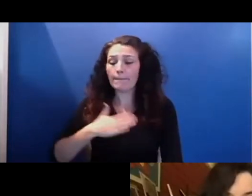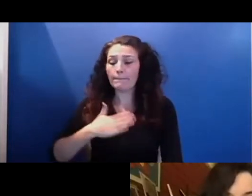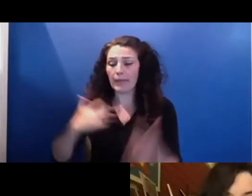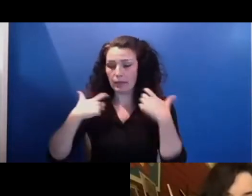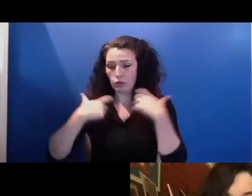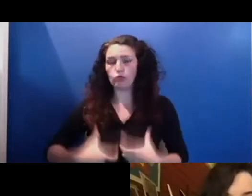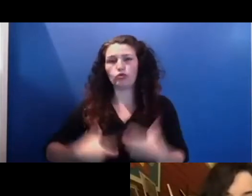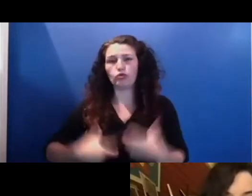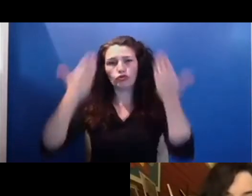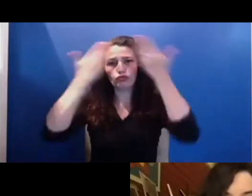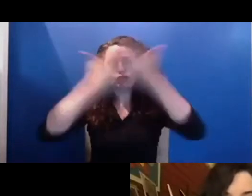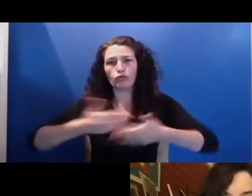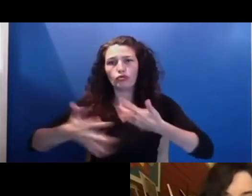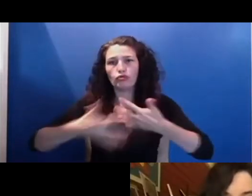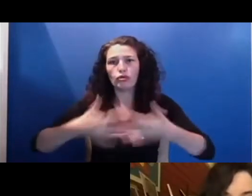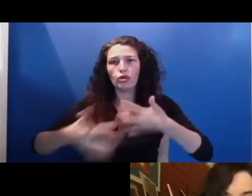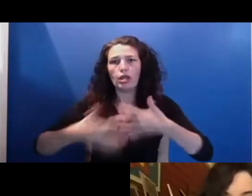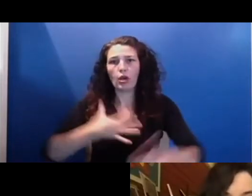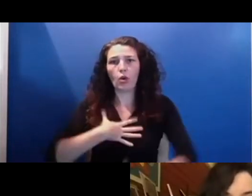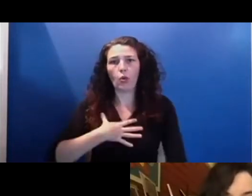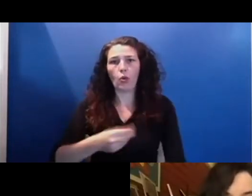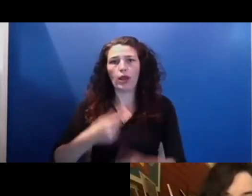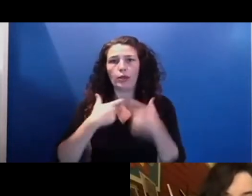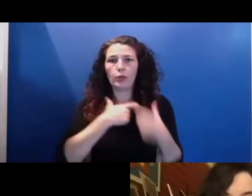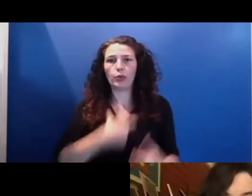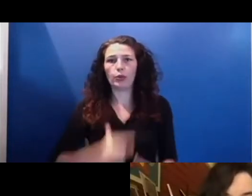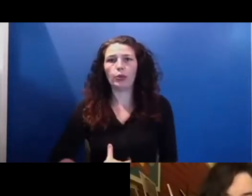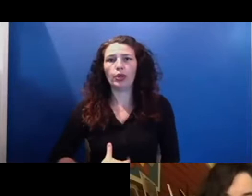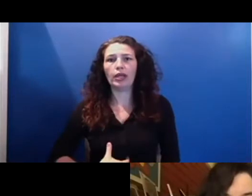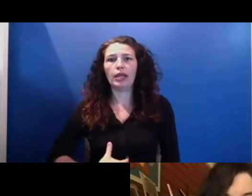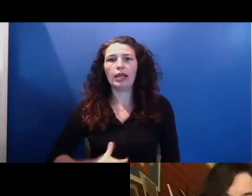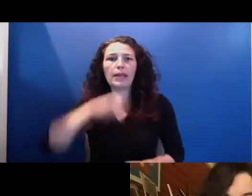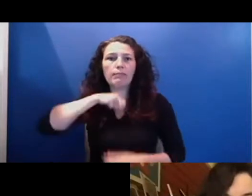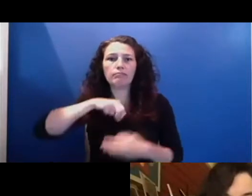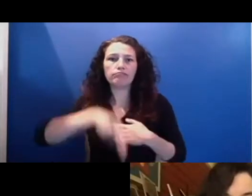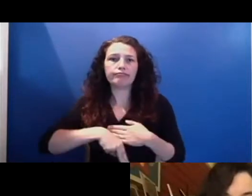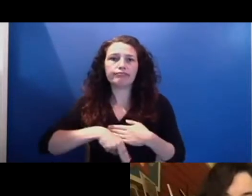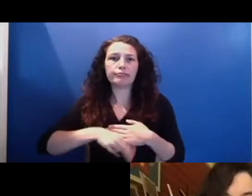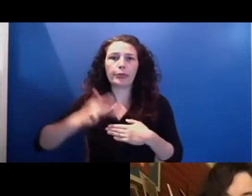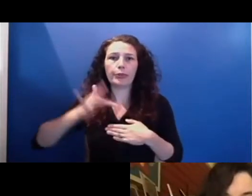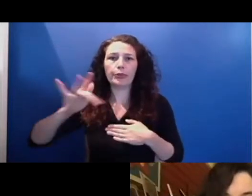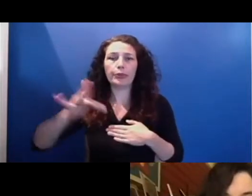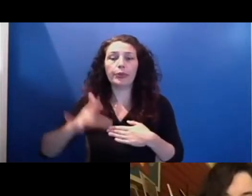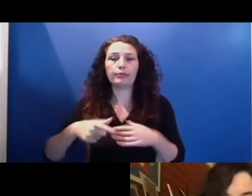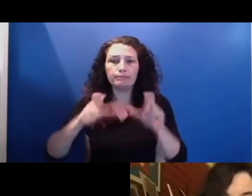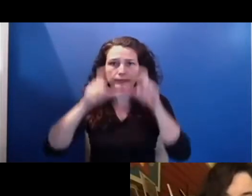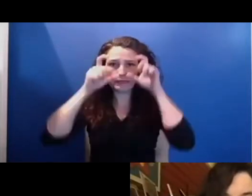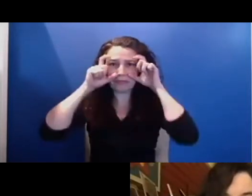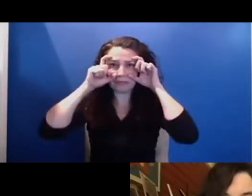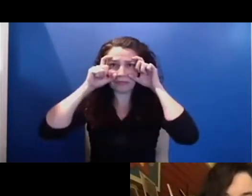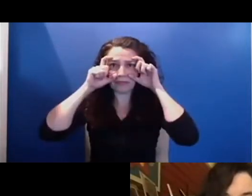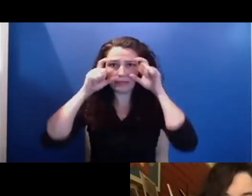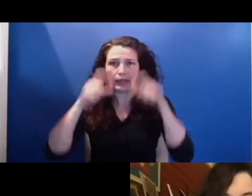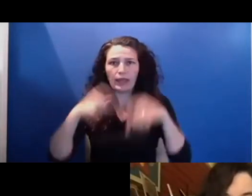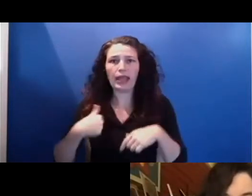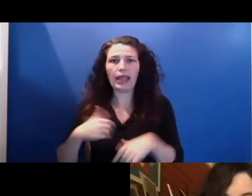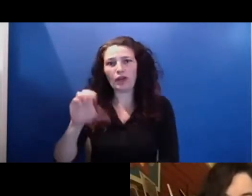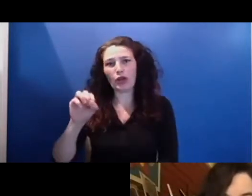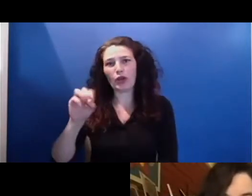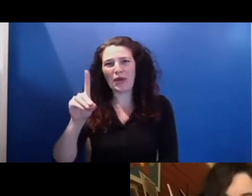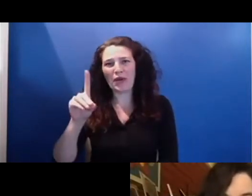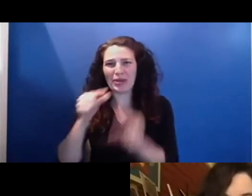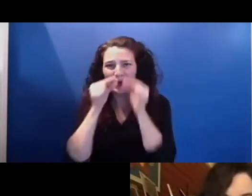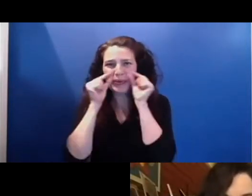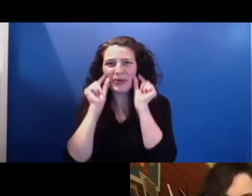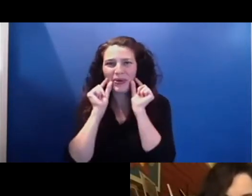shirt and a gray tie that has a pattern of diamonds. I wear glasses and I'm sporting a COVID mustache and have a receding salt